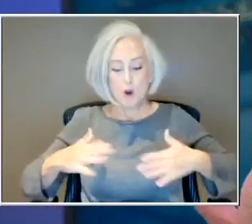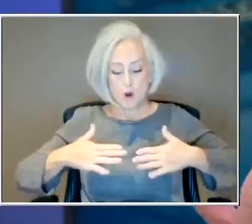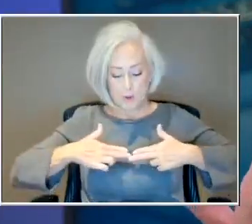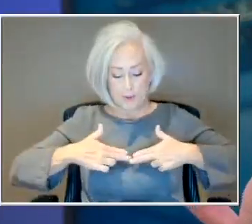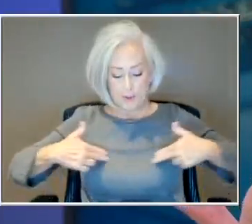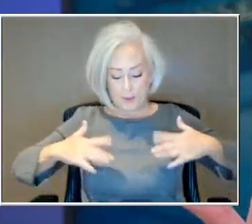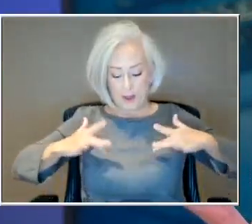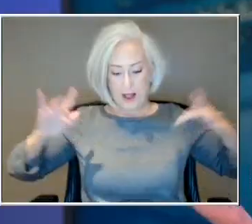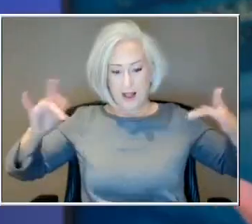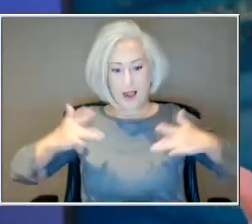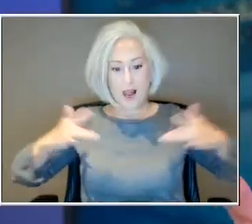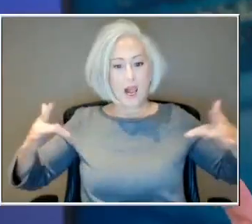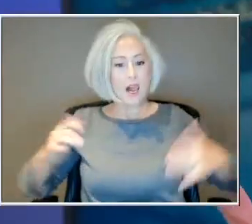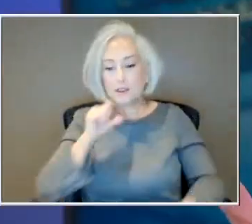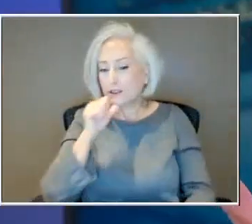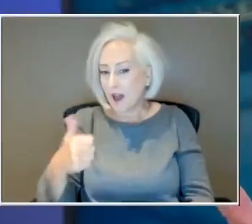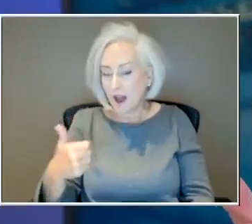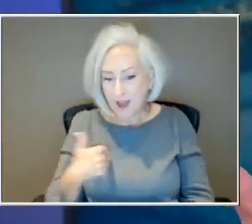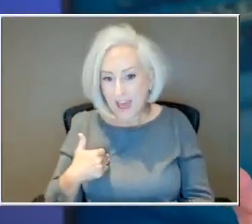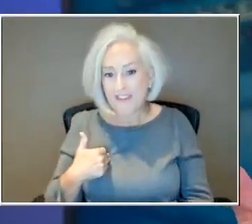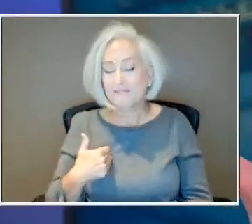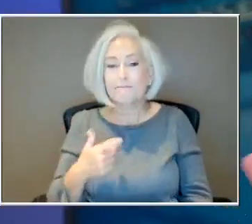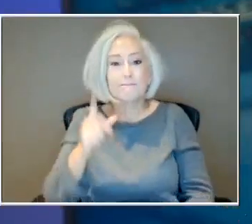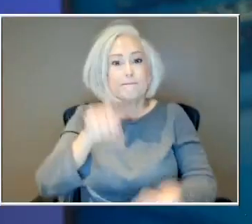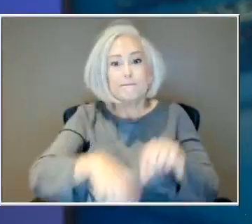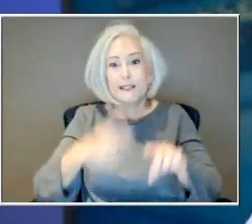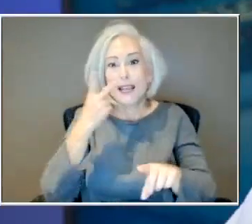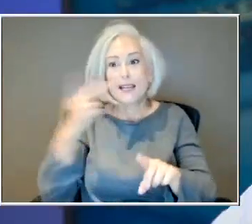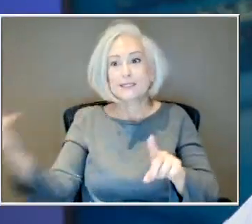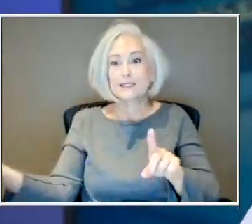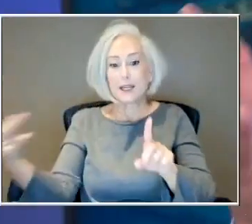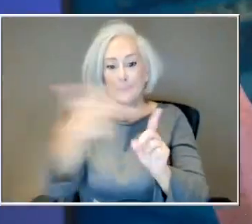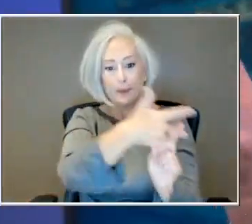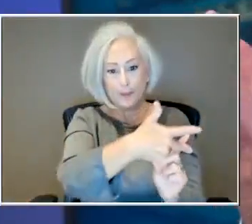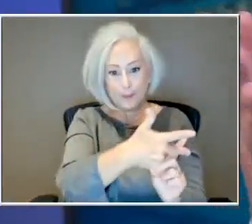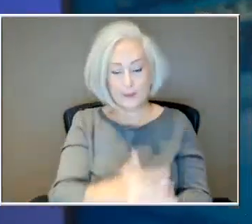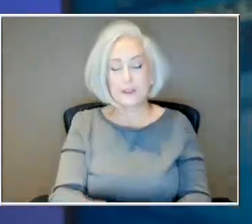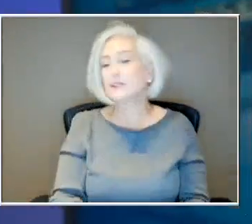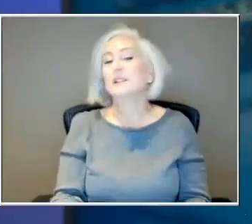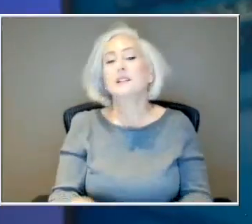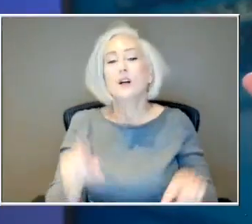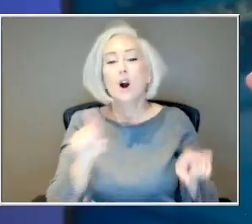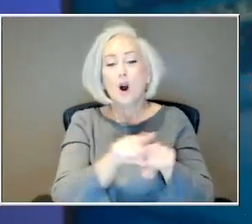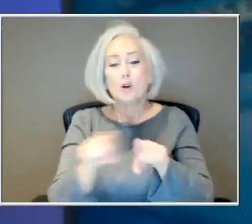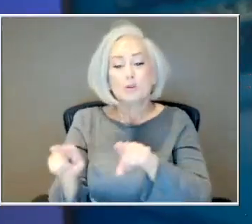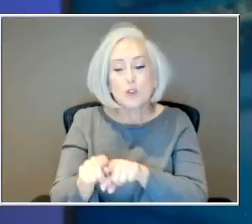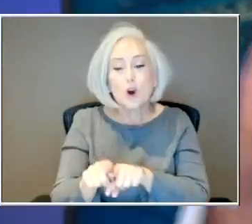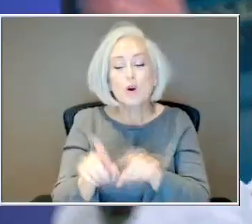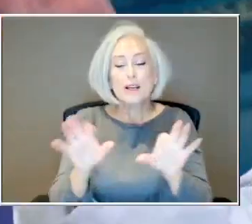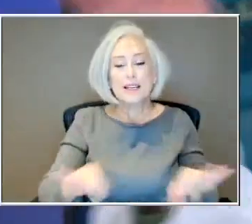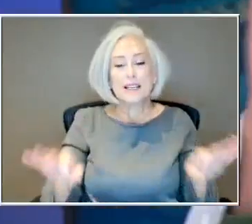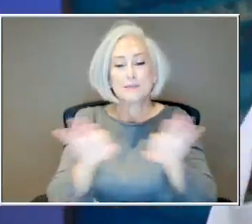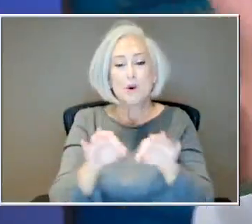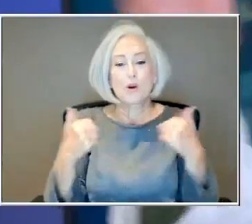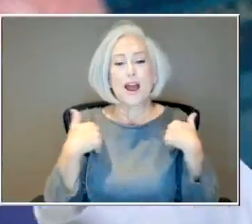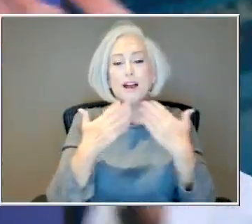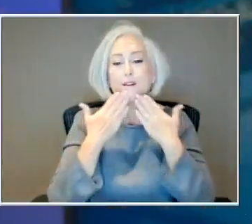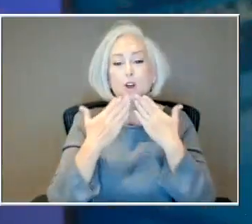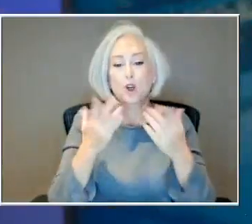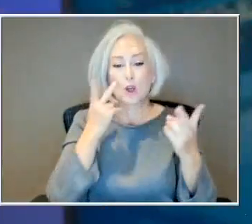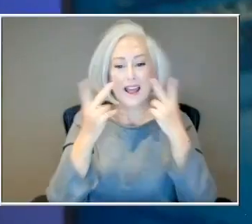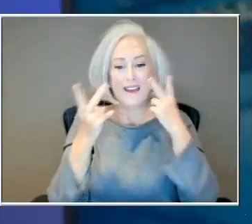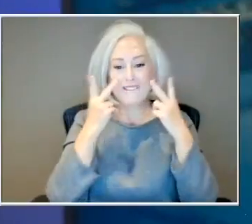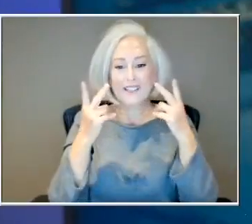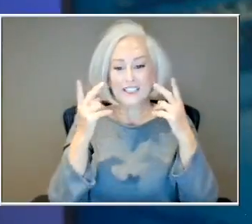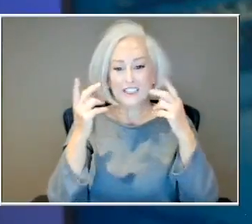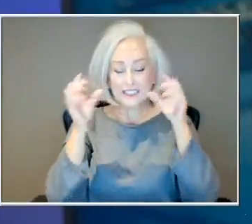of their own costume as well is a really big part of that. And so if they have no real vision, how are they going to be able to see if they're like just running and a car comes